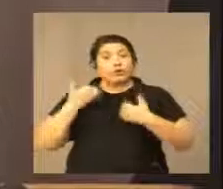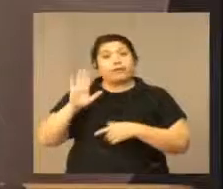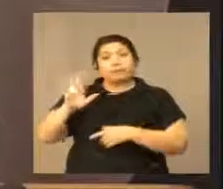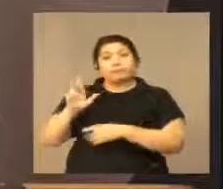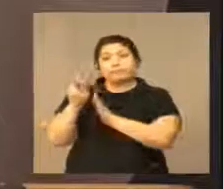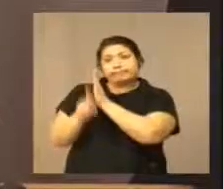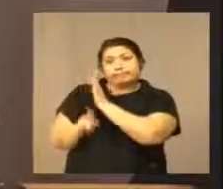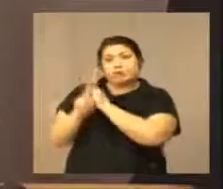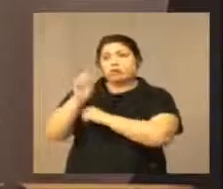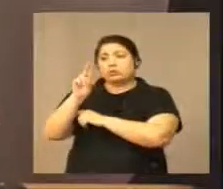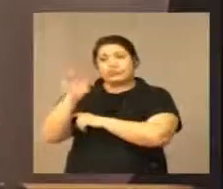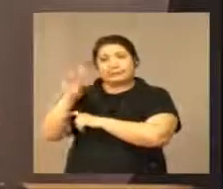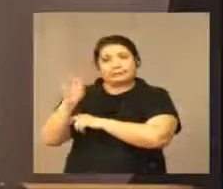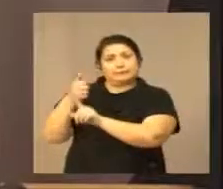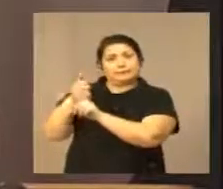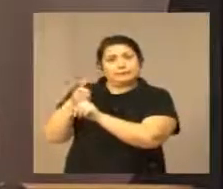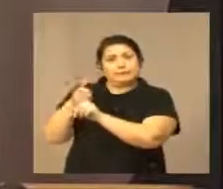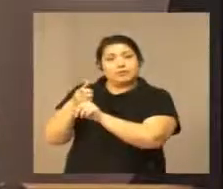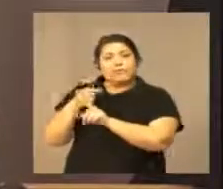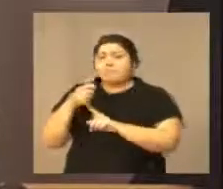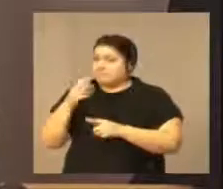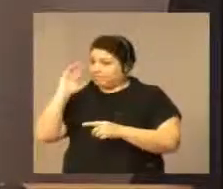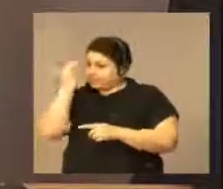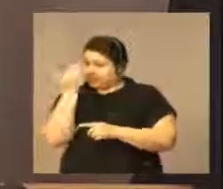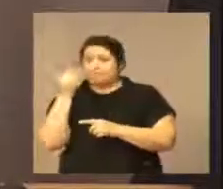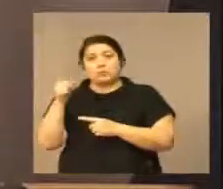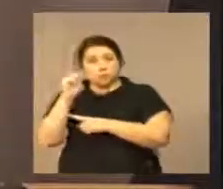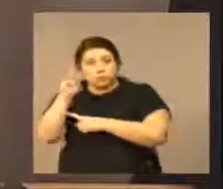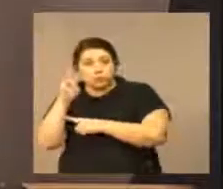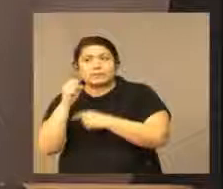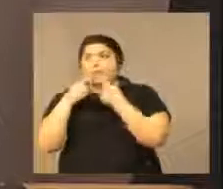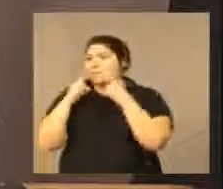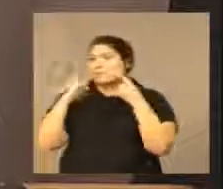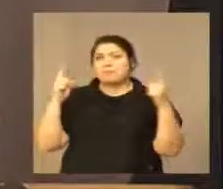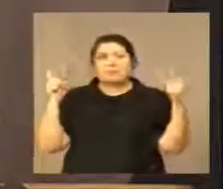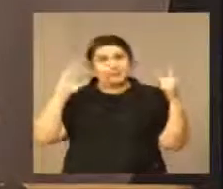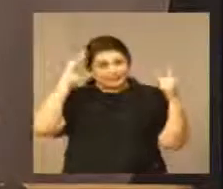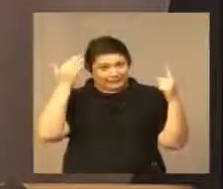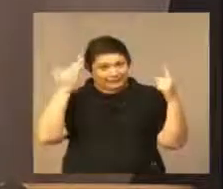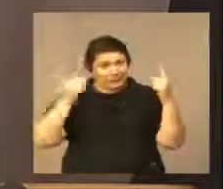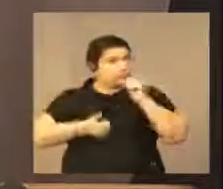press doesn't discuss is the majority of these suicides seem to be young girls.